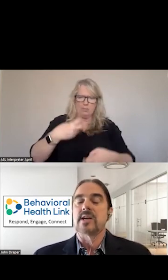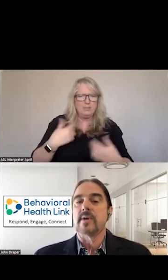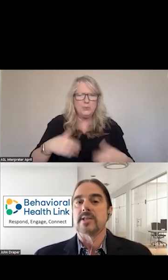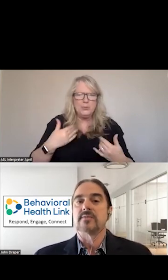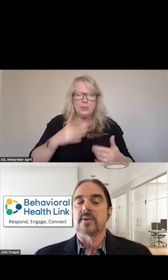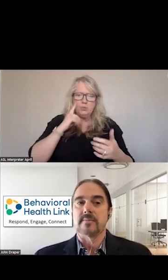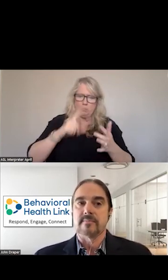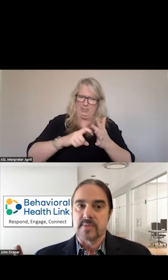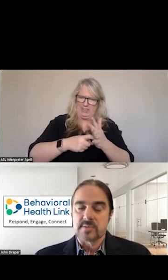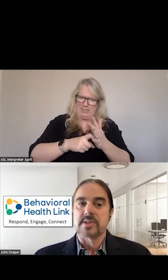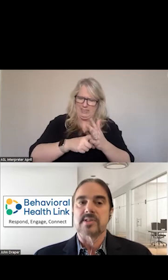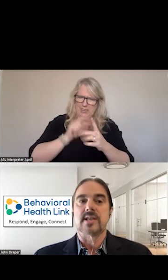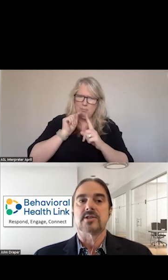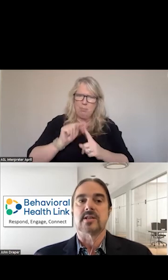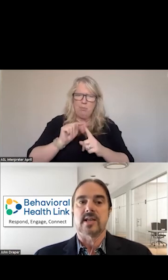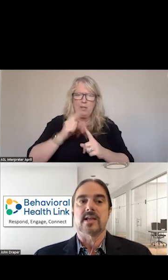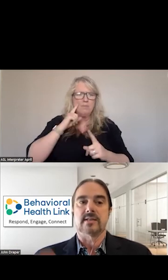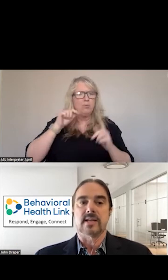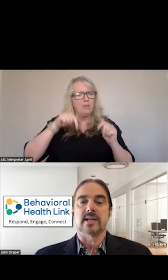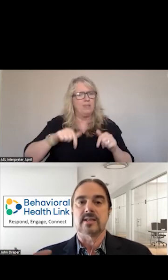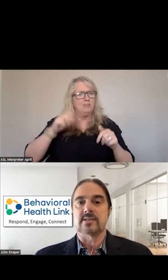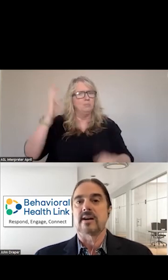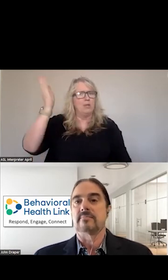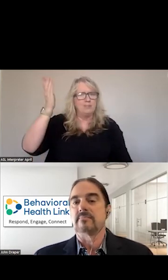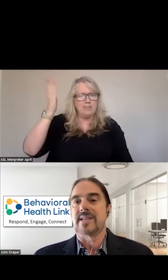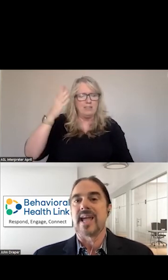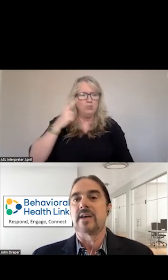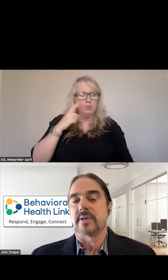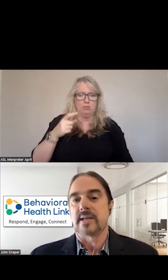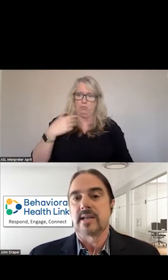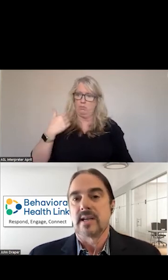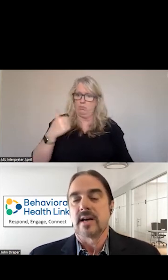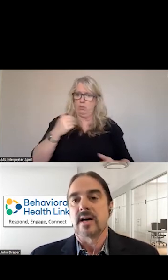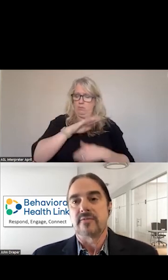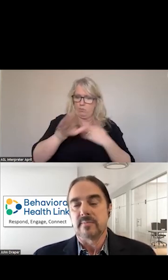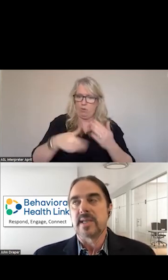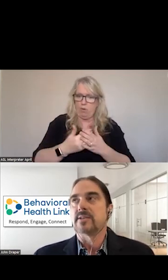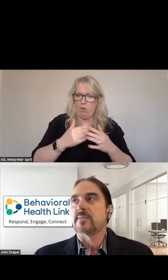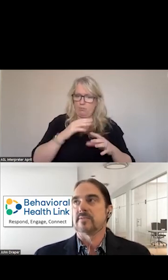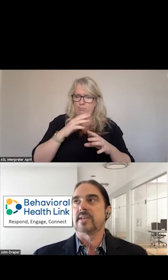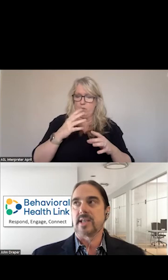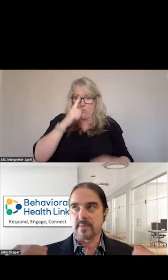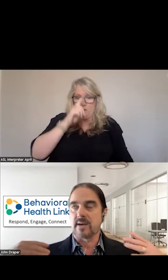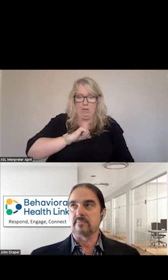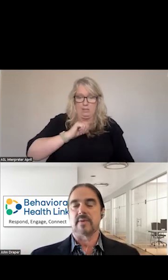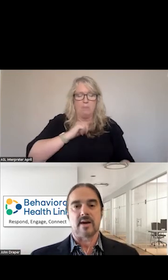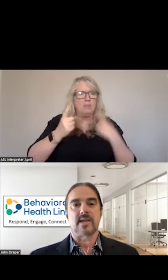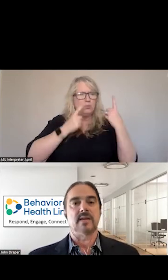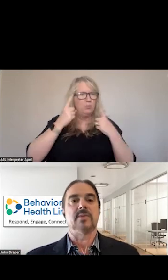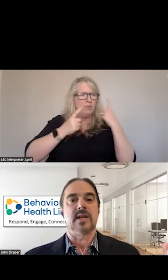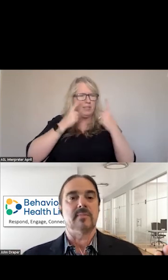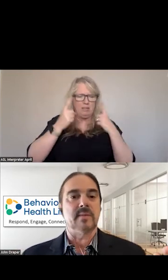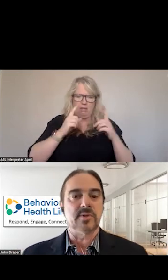key takeaways from this presentation and the entire gathering for me in terms of thinking about